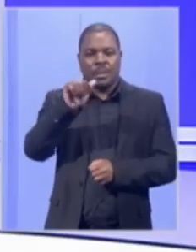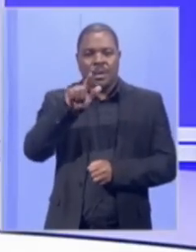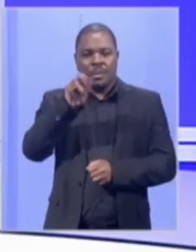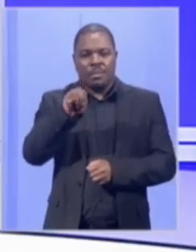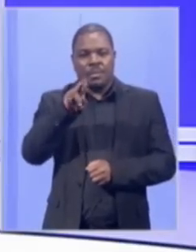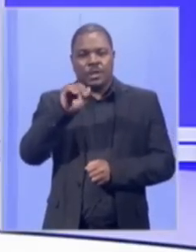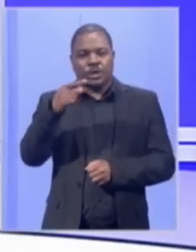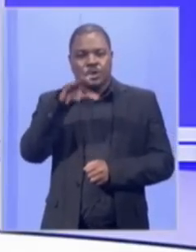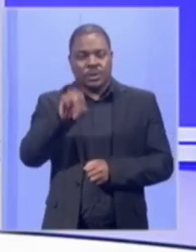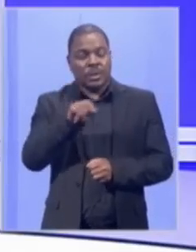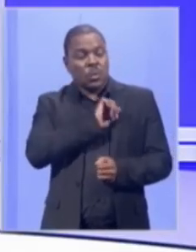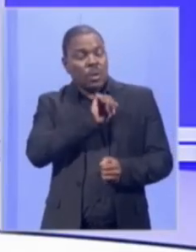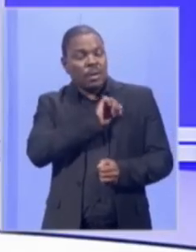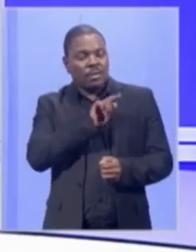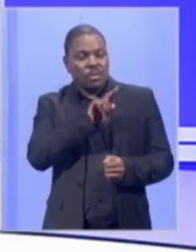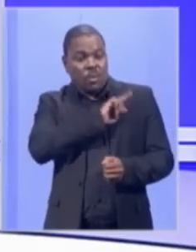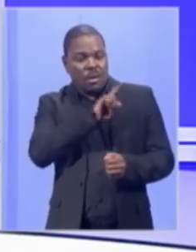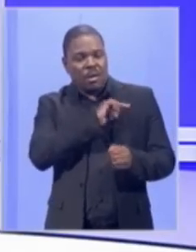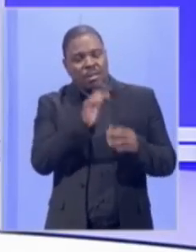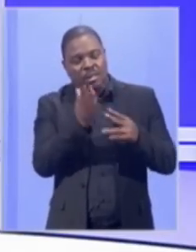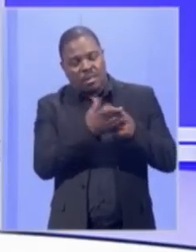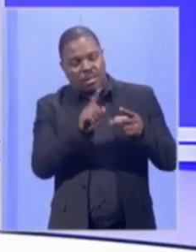le diqoso tsa bobodu le boshodu.